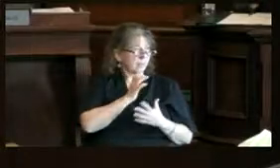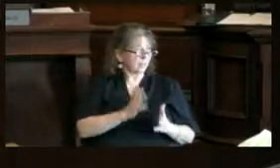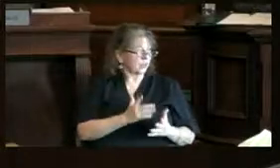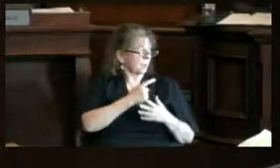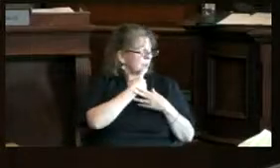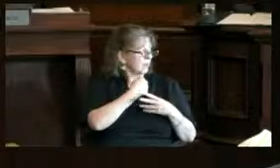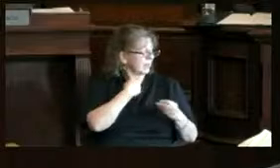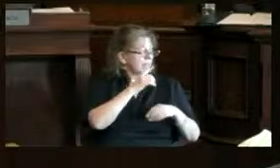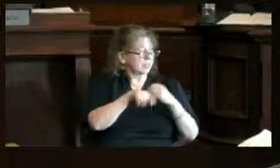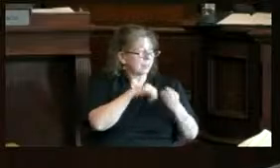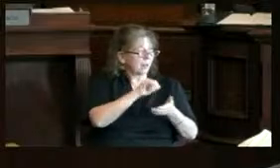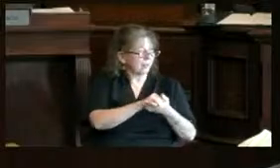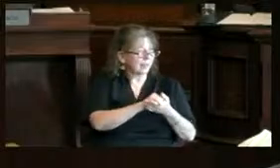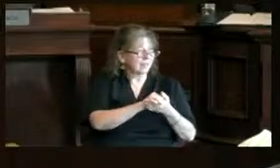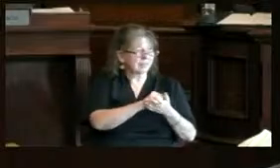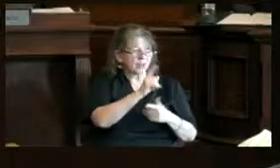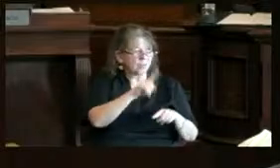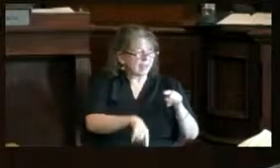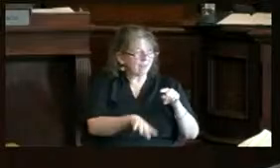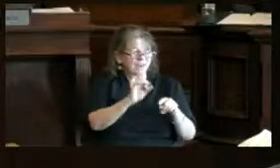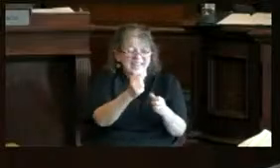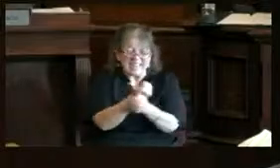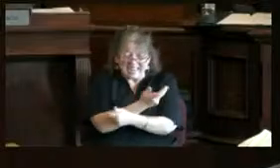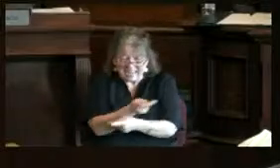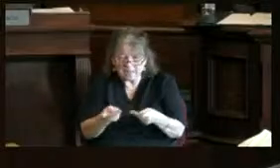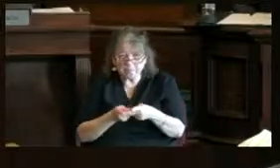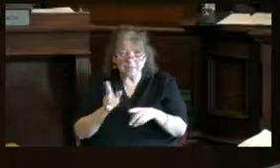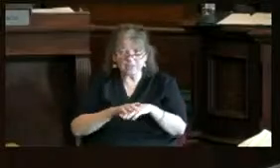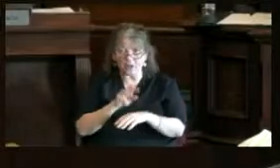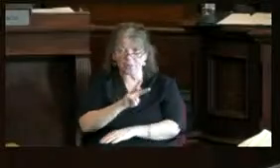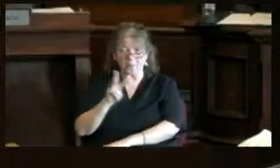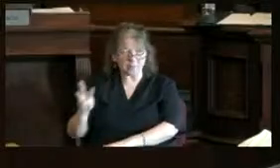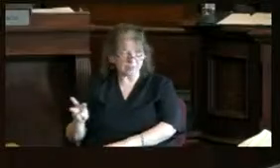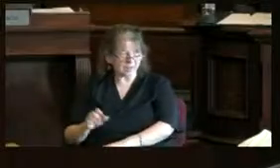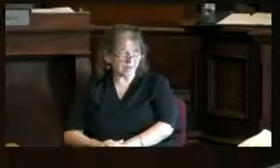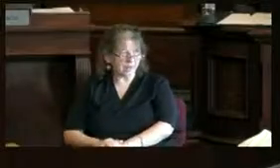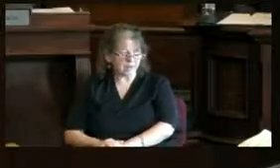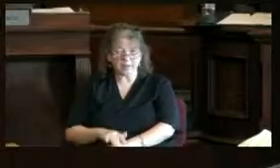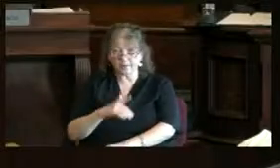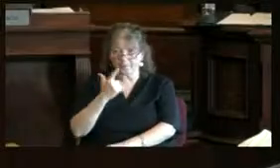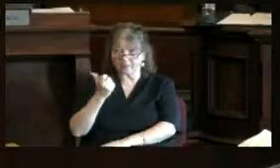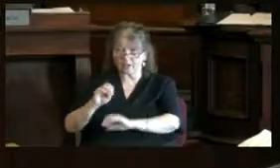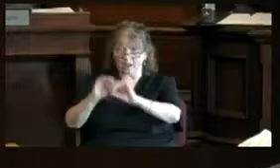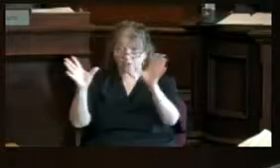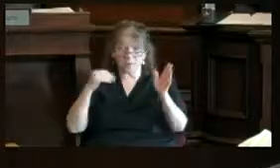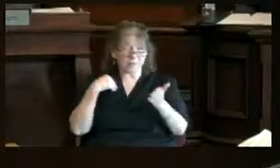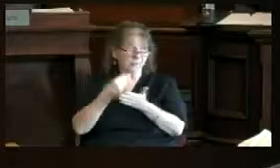that you can't find any information about on the website at all for the state, but we've obviously gotten funding for?